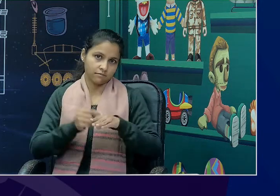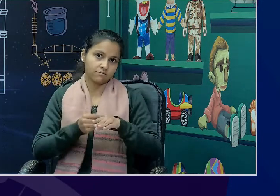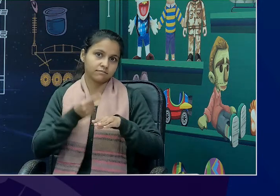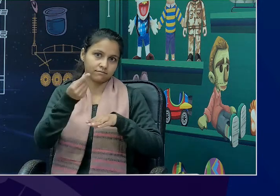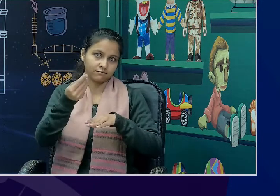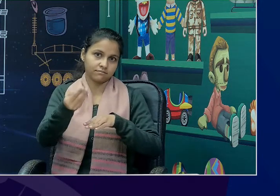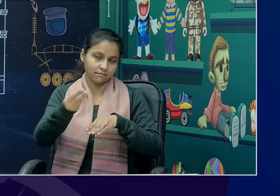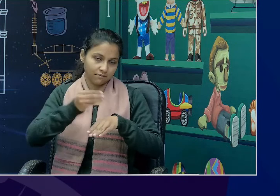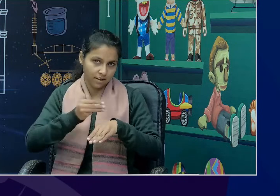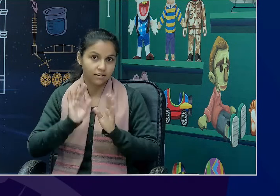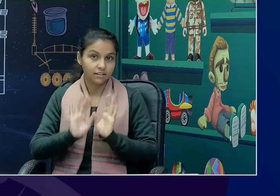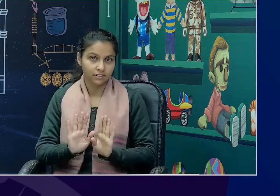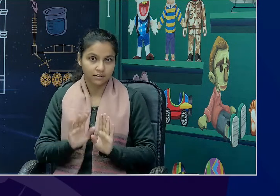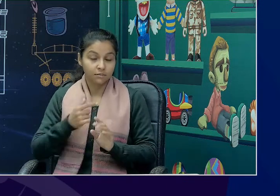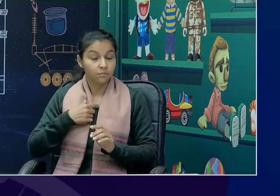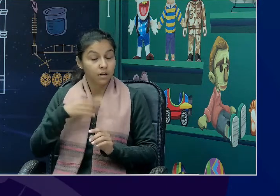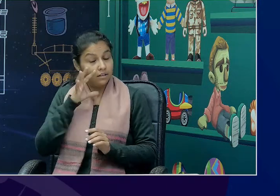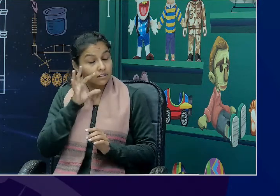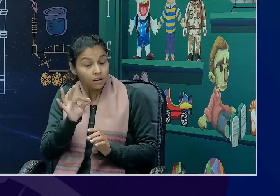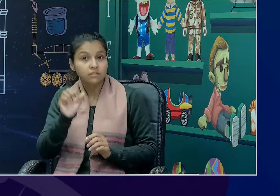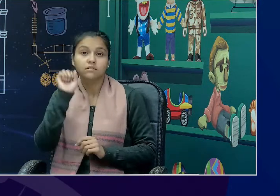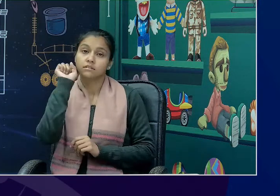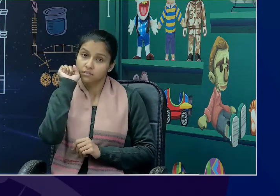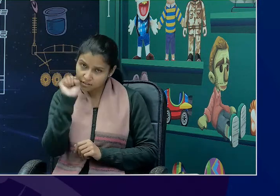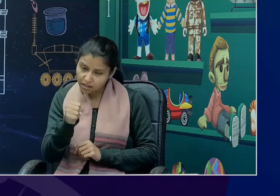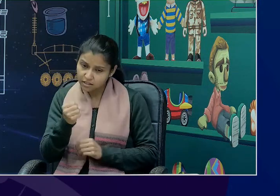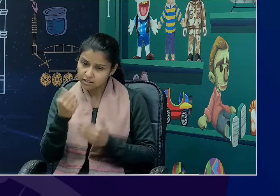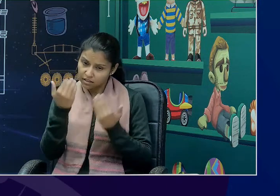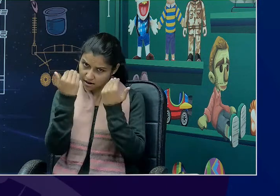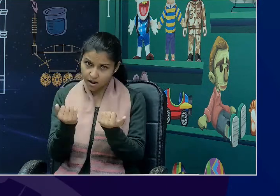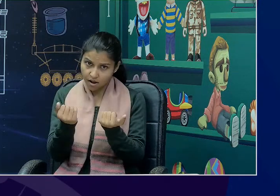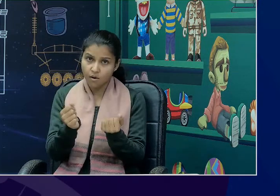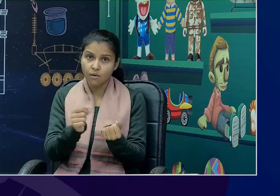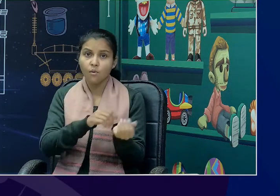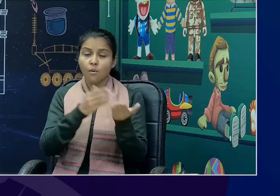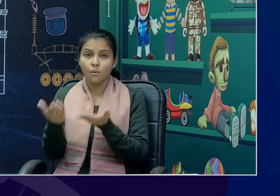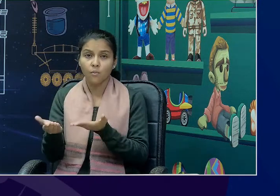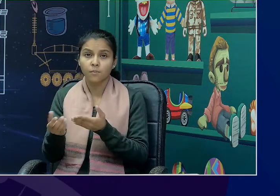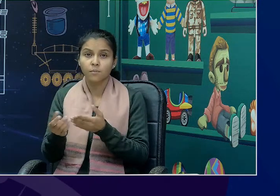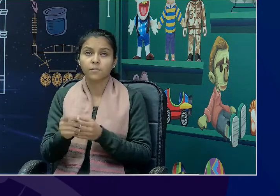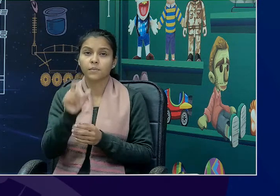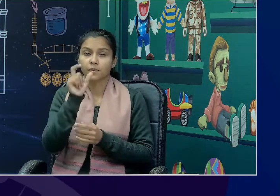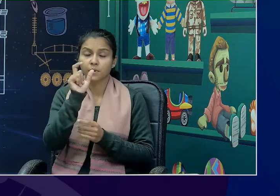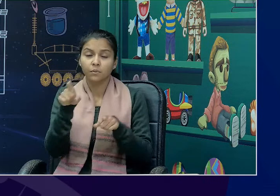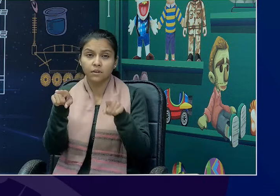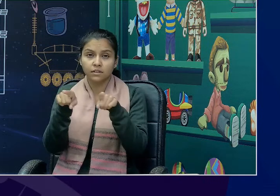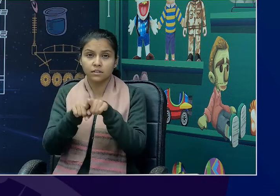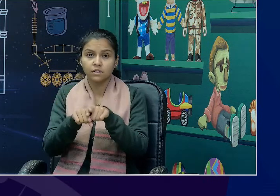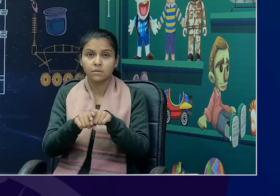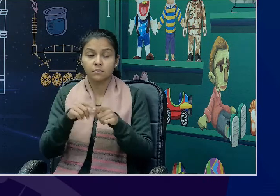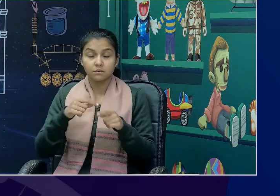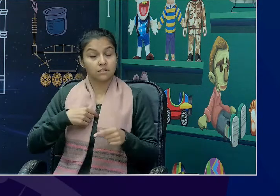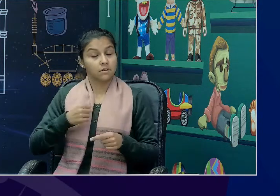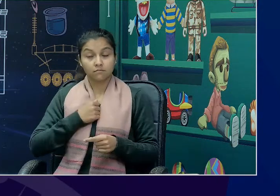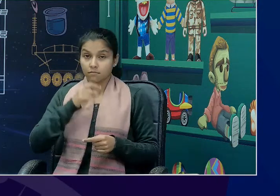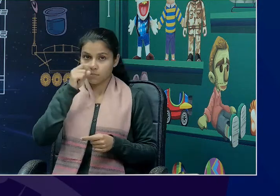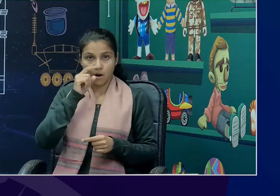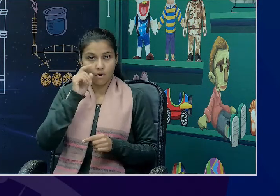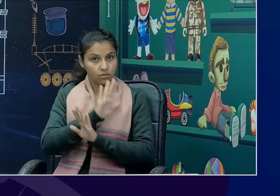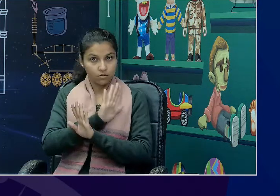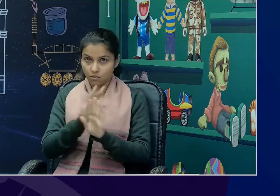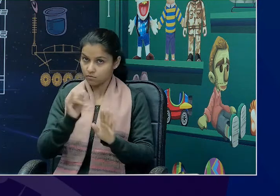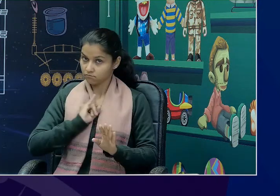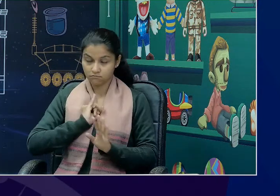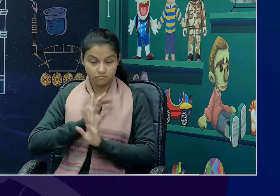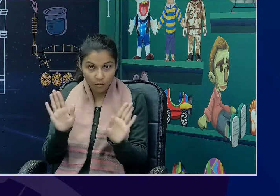that thing made him realize that yes, from now onwards, I will not be too proud of myself, and whatever achievement